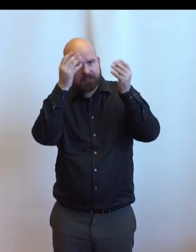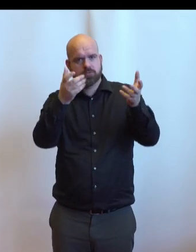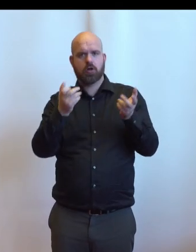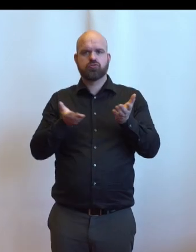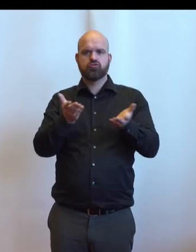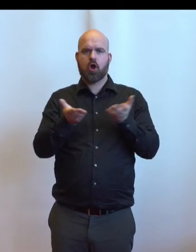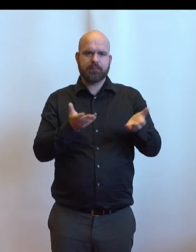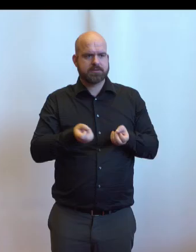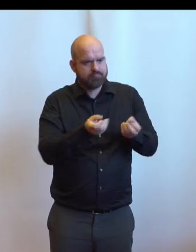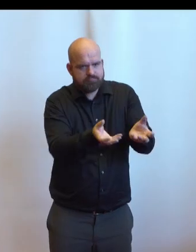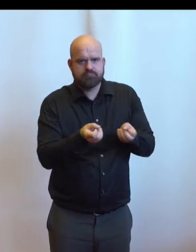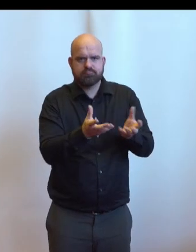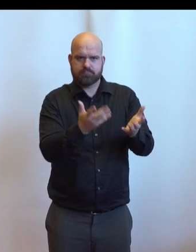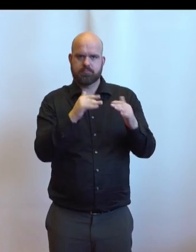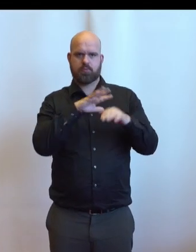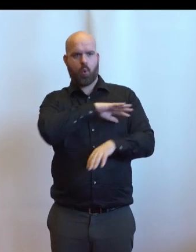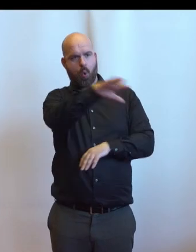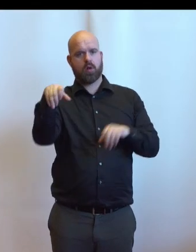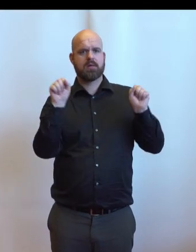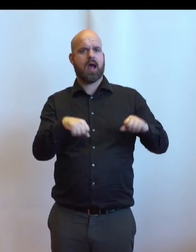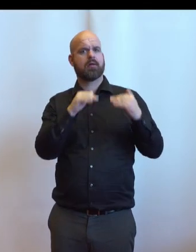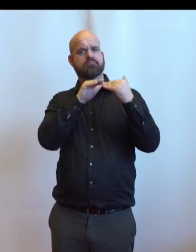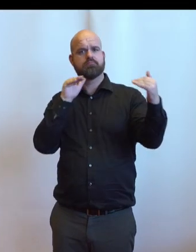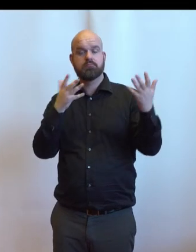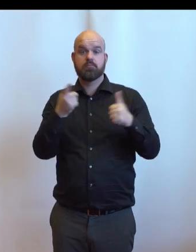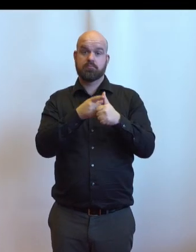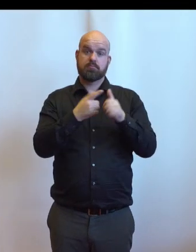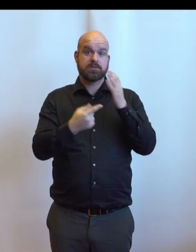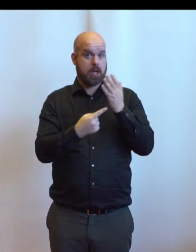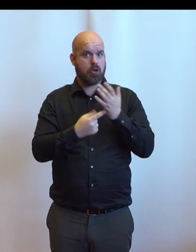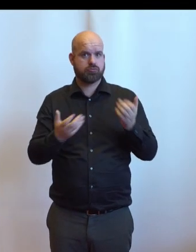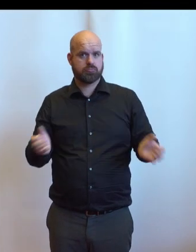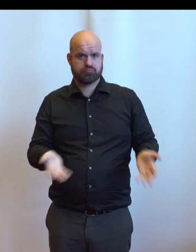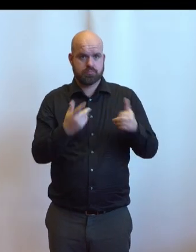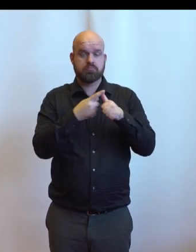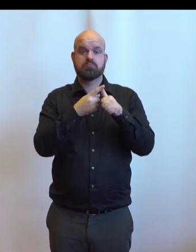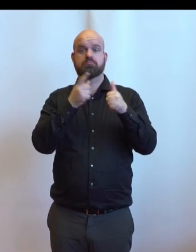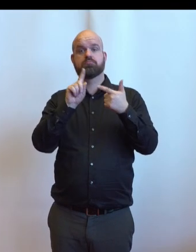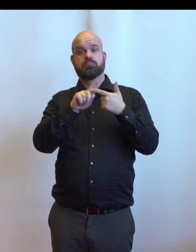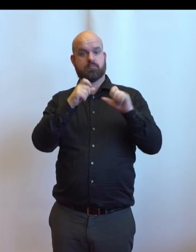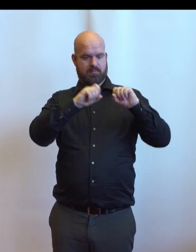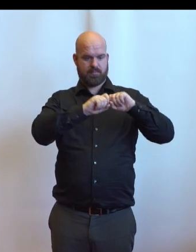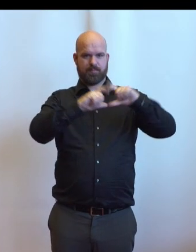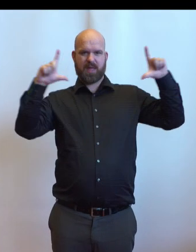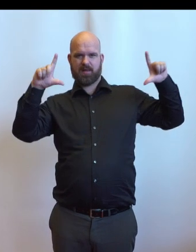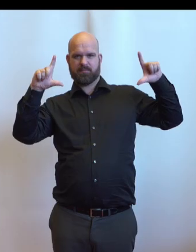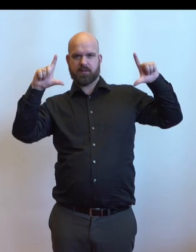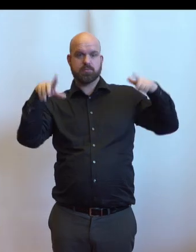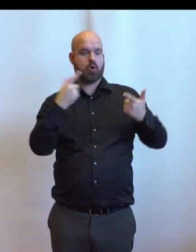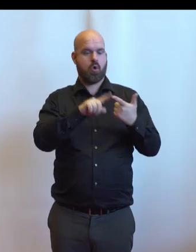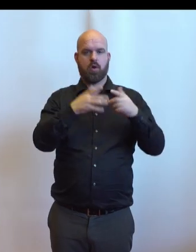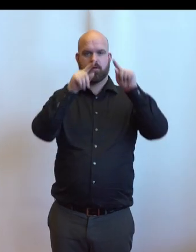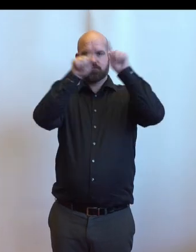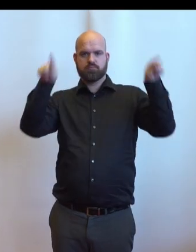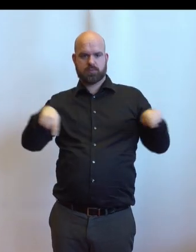assistive technology such as screen readers, magnifiers, speech recognition systems, etc. But it's also about making reasonable changes to access